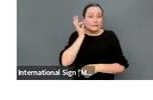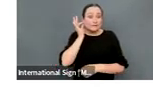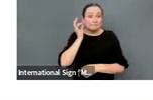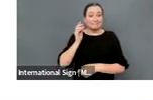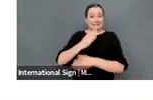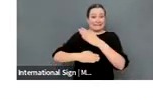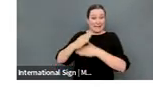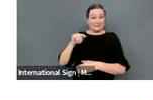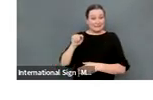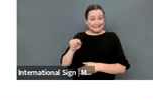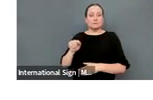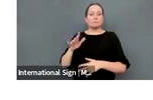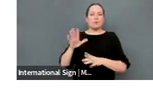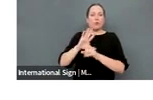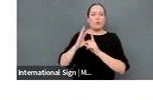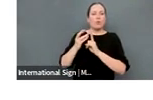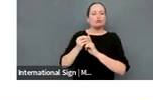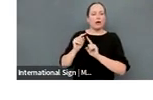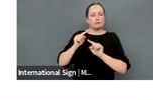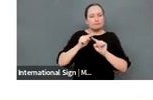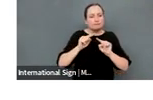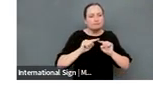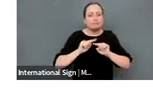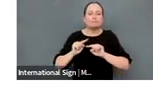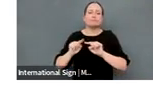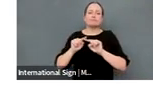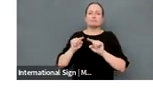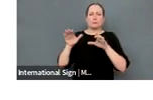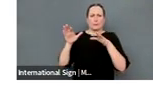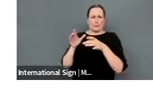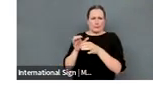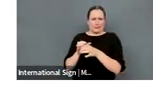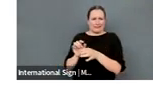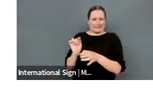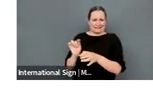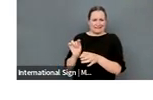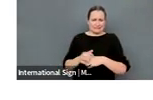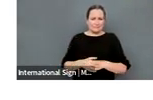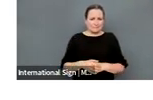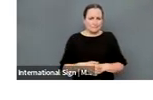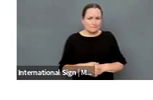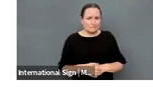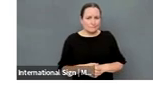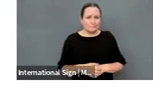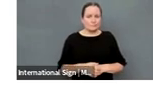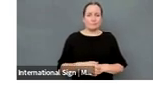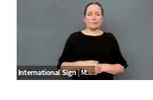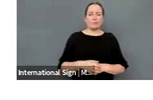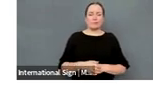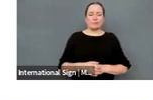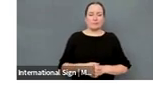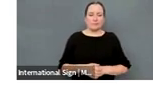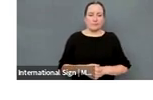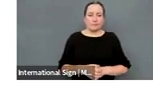and implemented through a gender lens, they can tackle the consequence and root causes